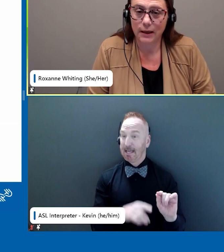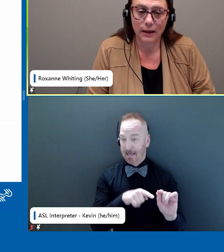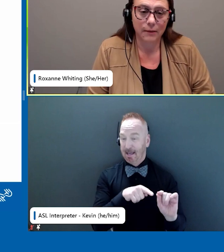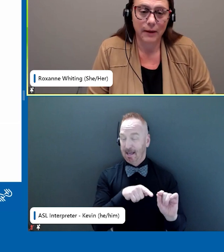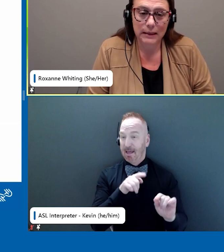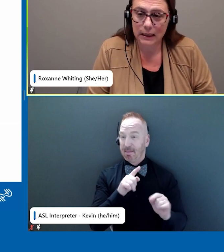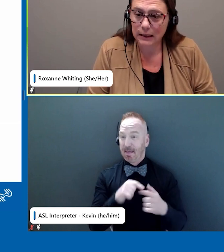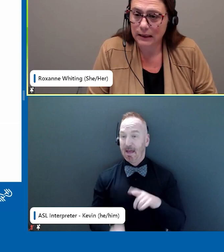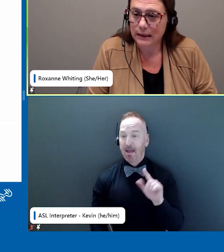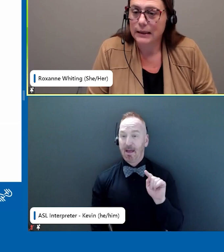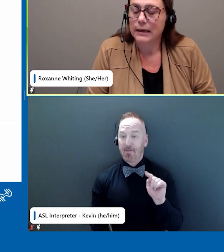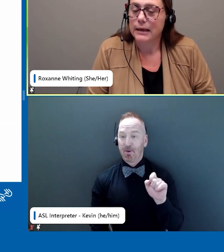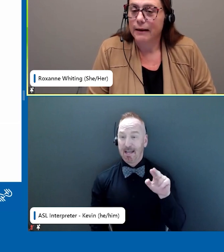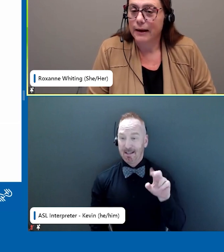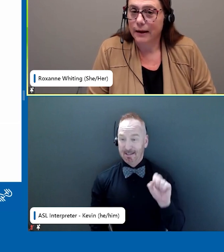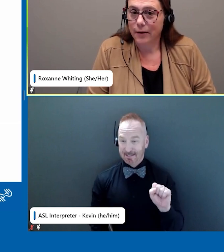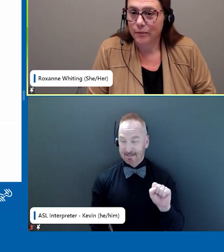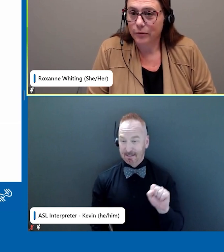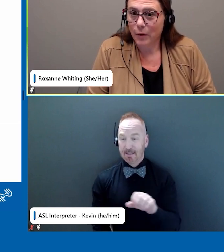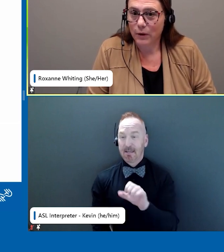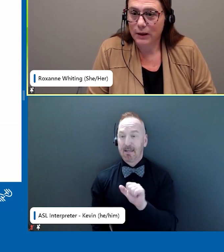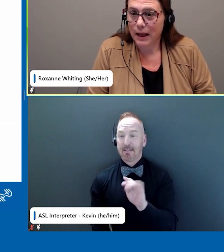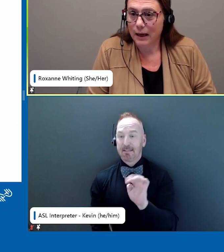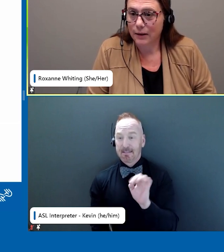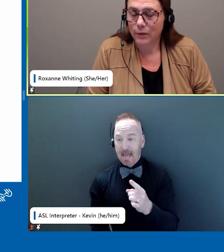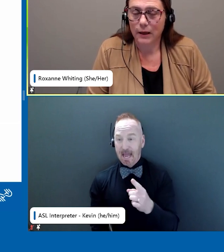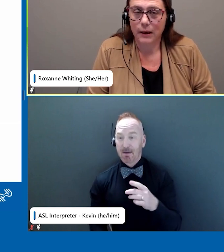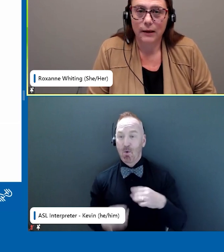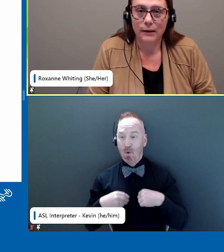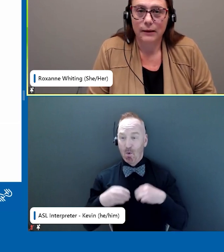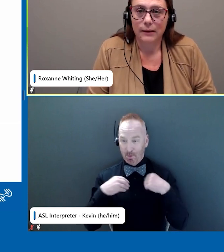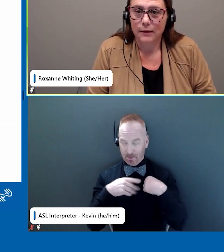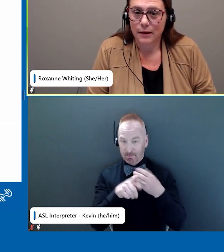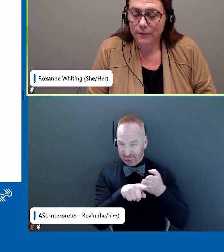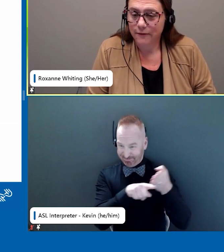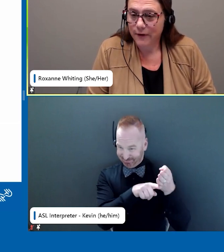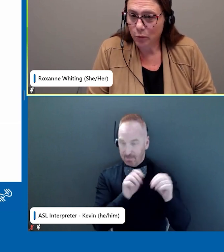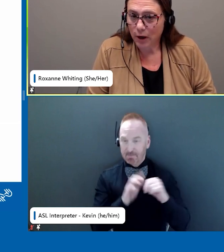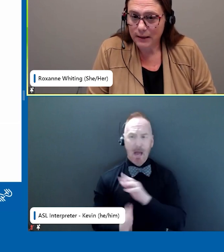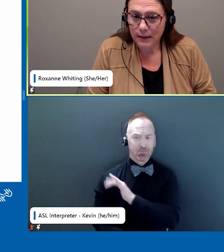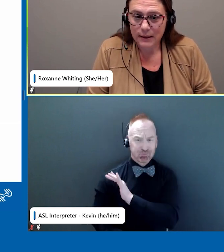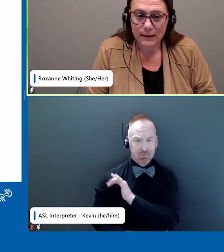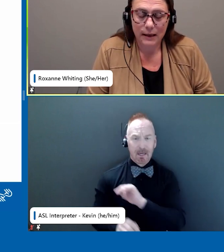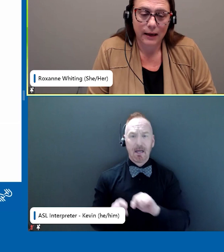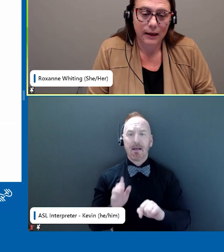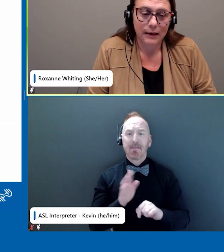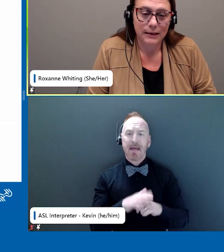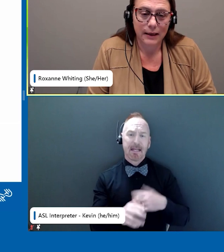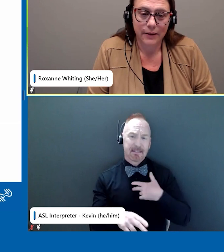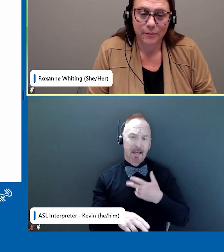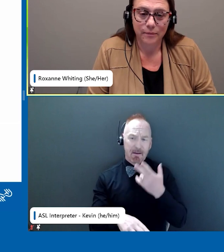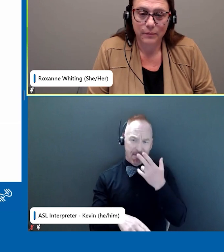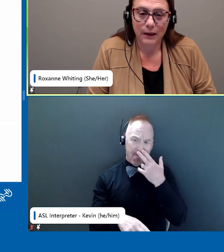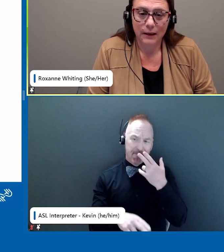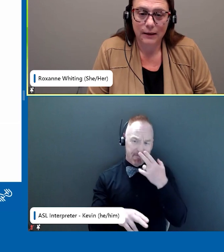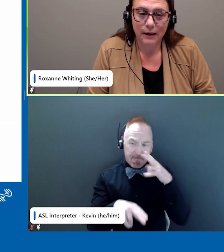was really amazing. With that, we got some fun prizes